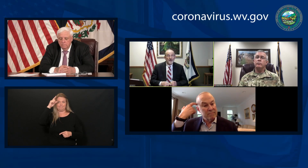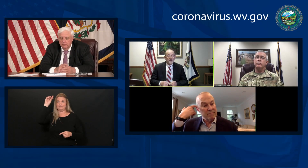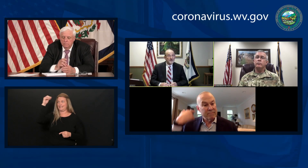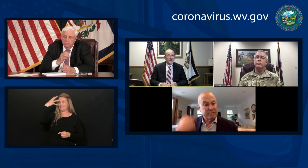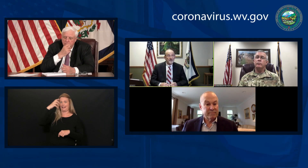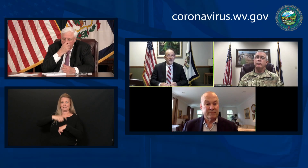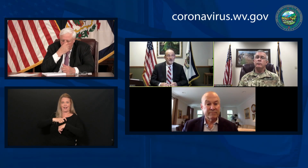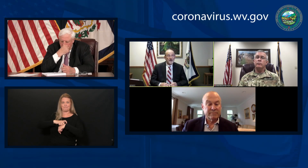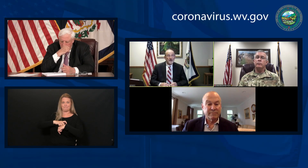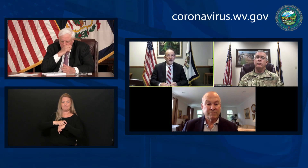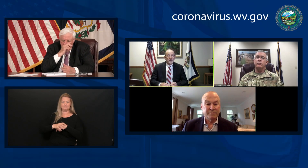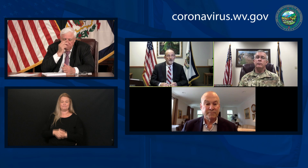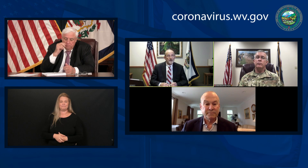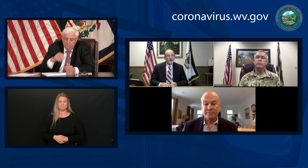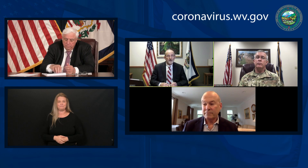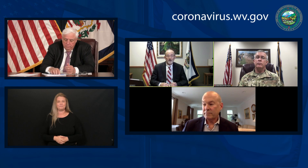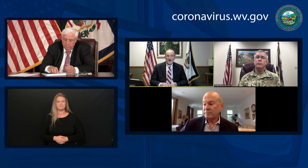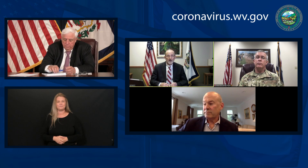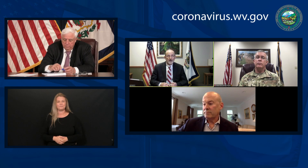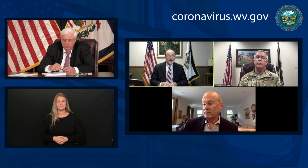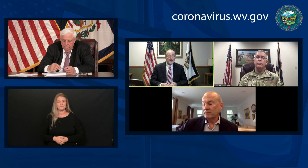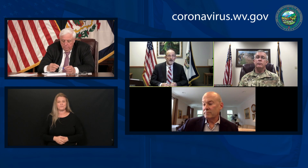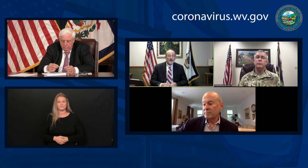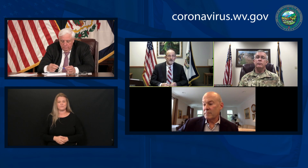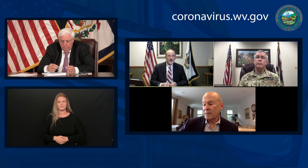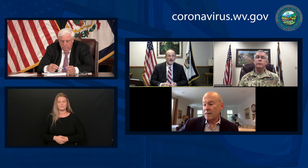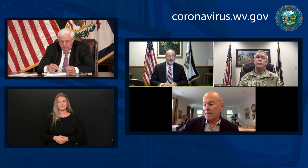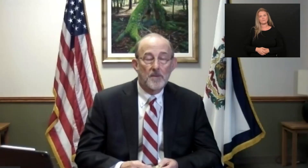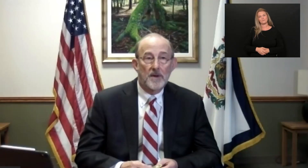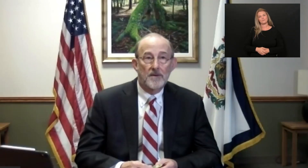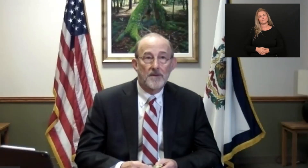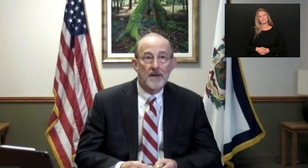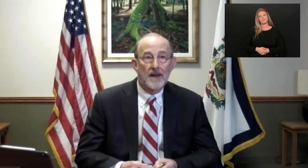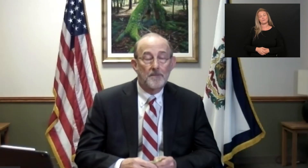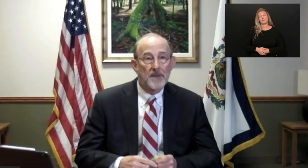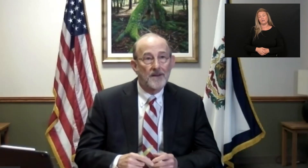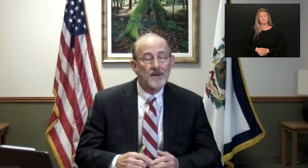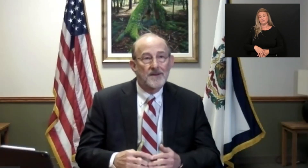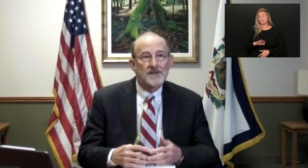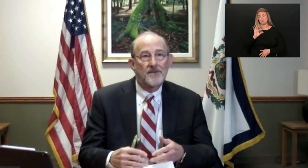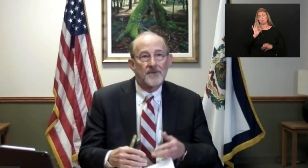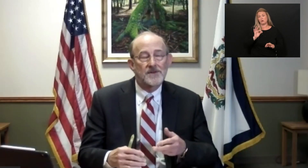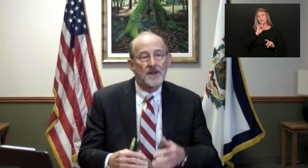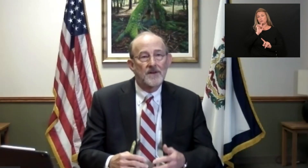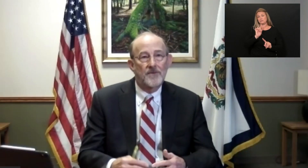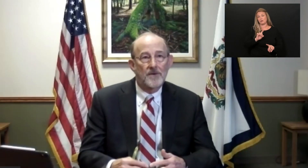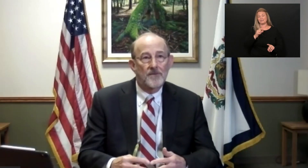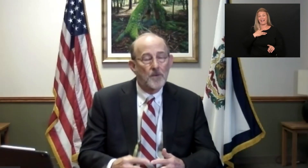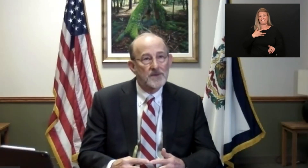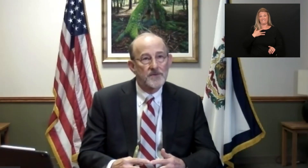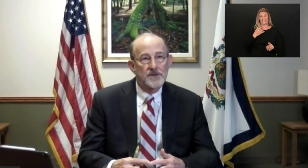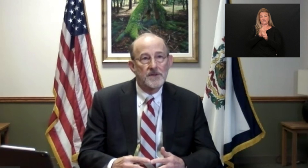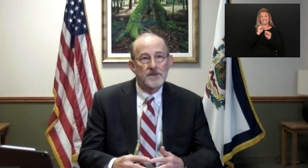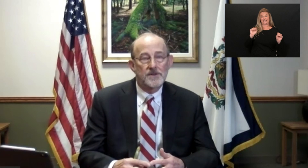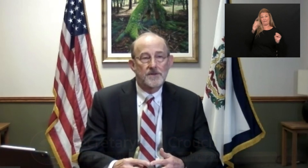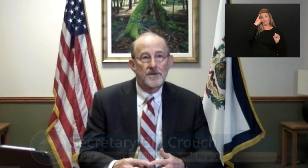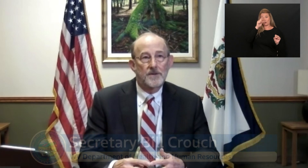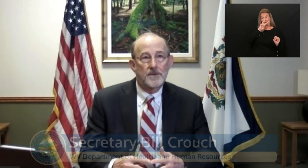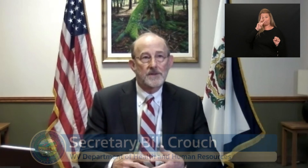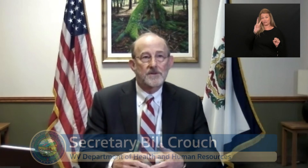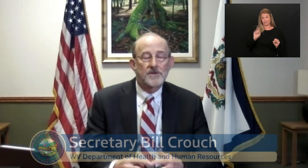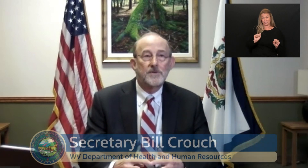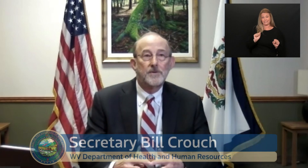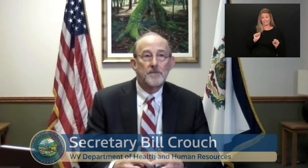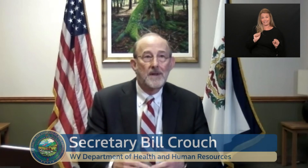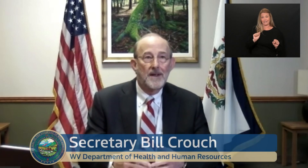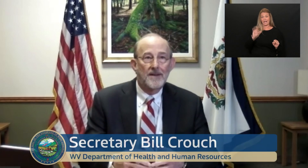I think the safest thing to do, Clay, I can't say it any better than that, but I think the safest thing for West Virginians to do